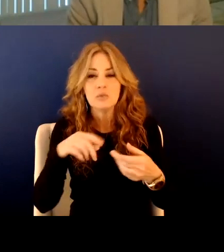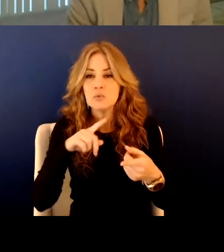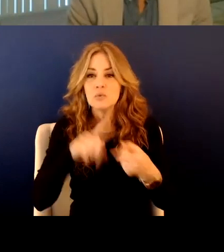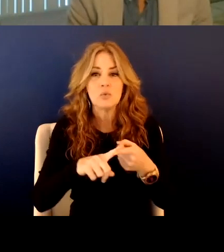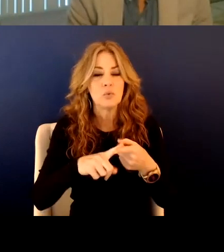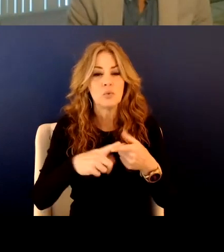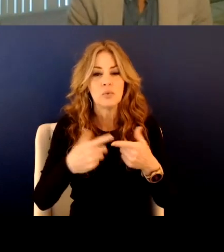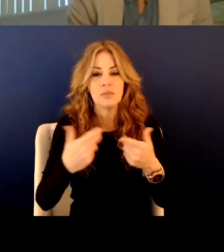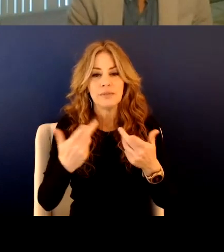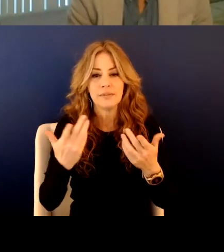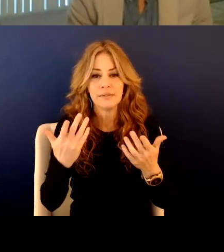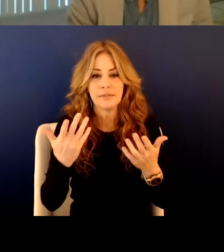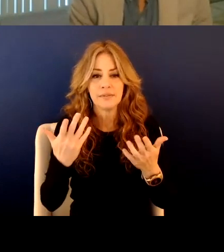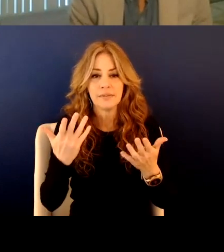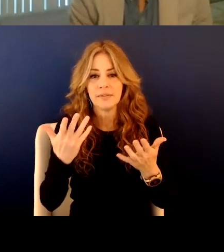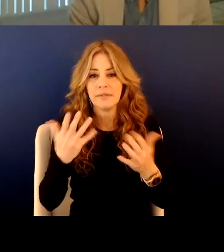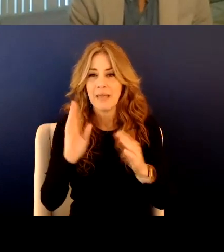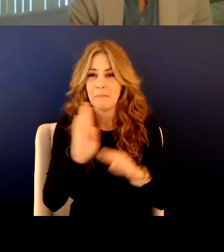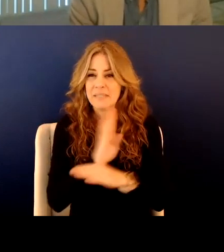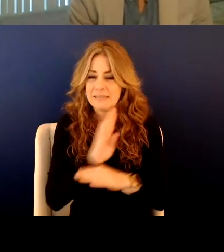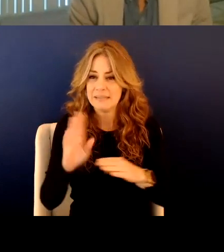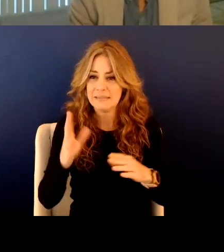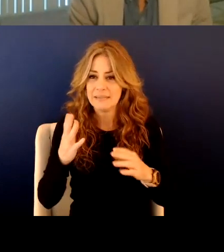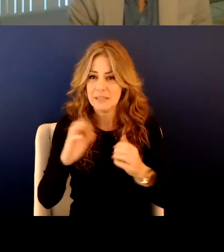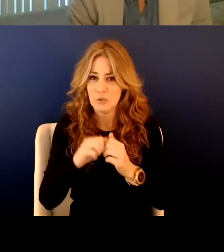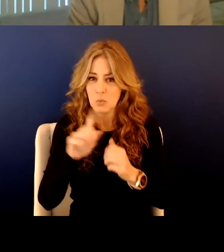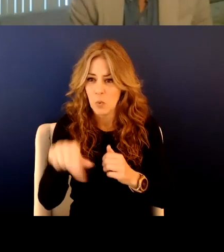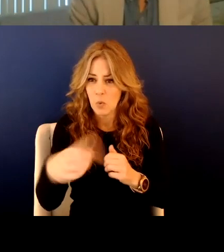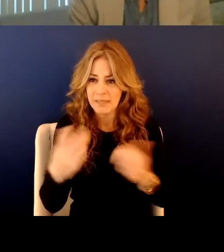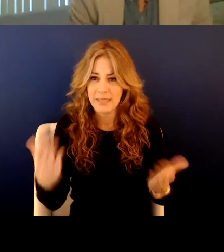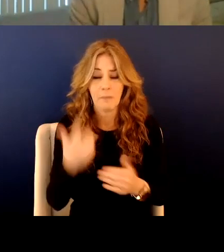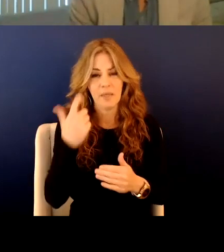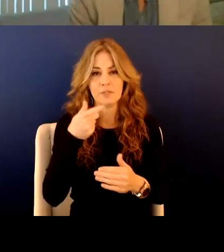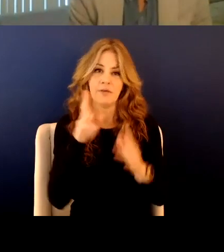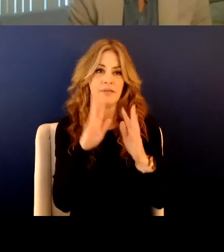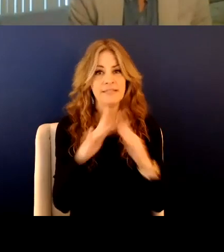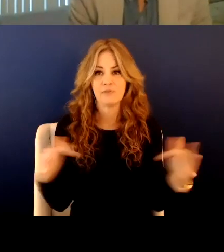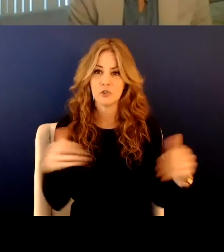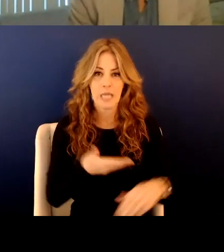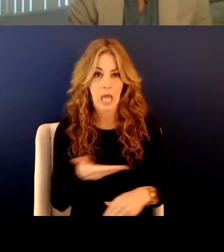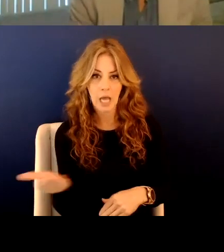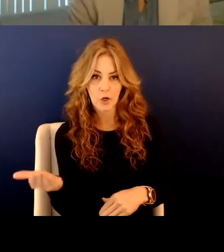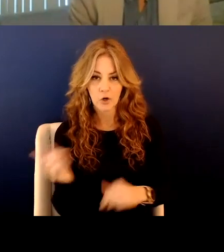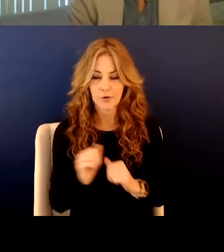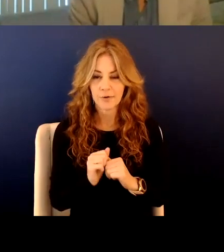folks once they are hired, e.g., you are only here because you are diversity hire, which